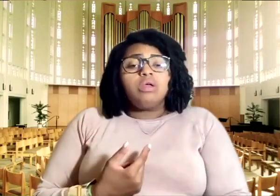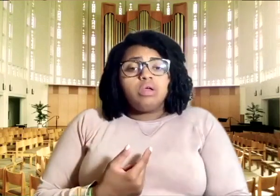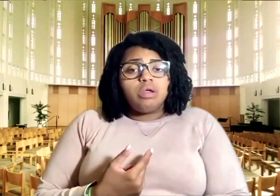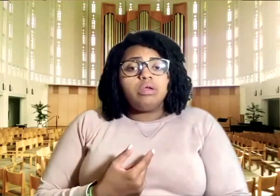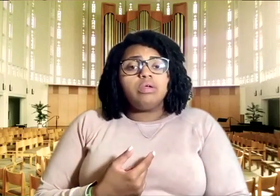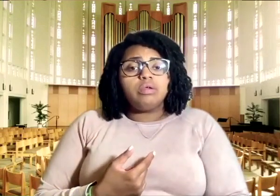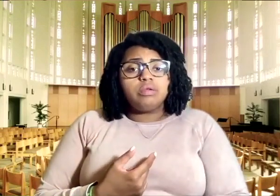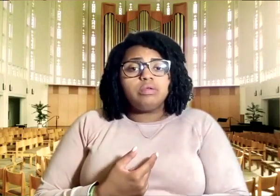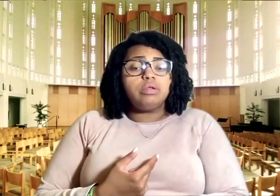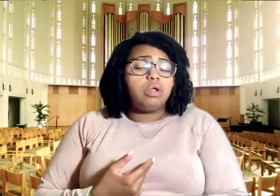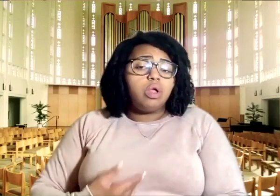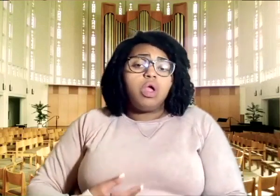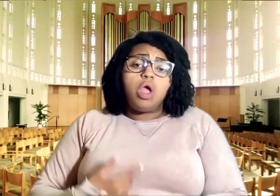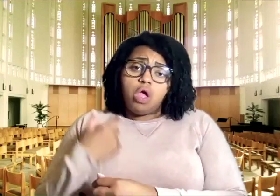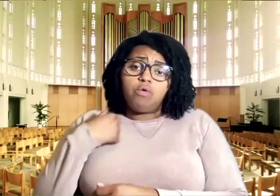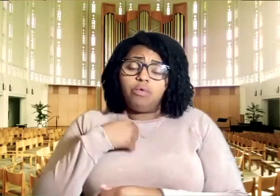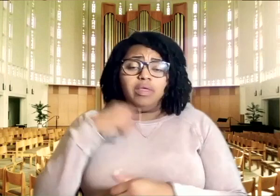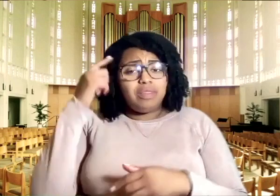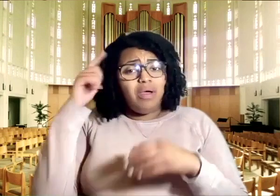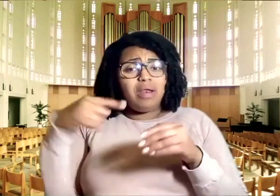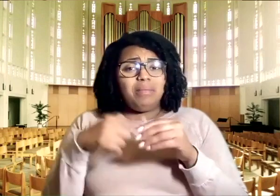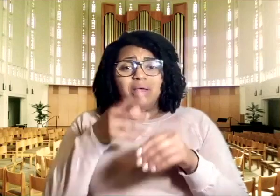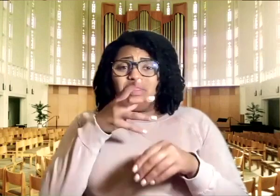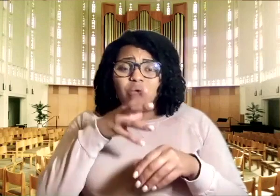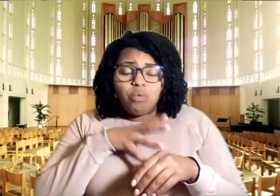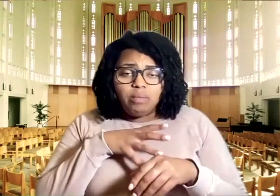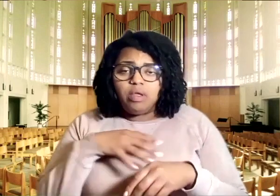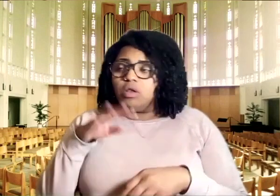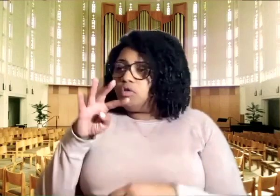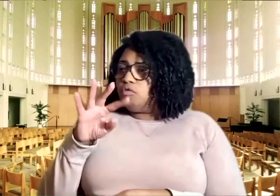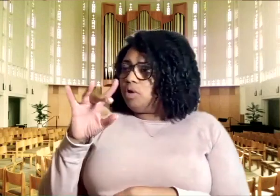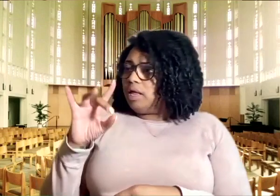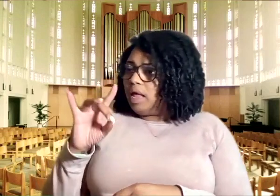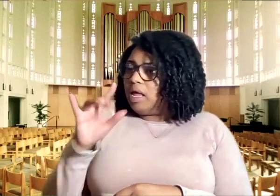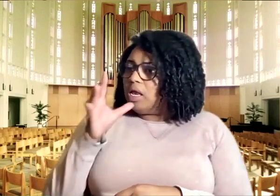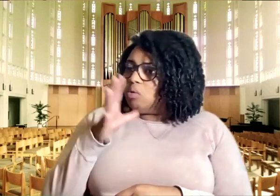women, 48 an hour, that are raped?